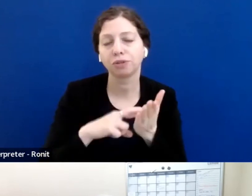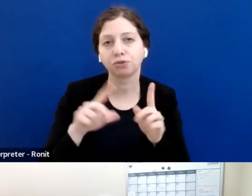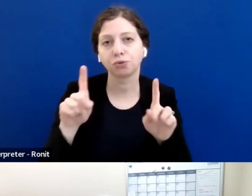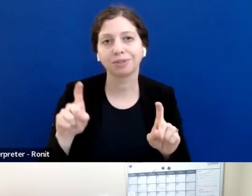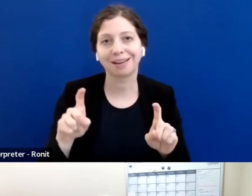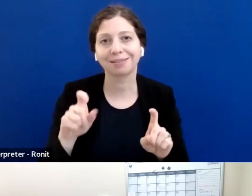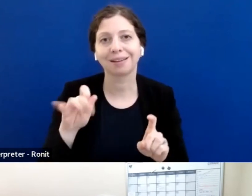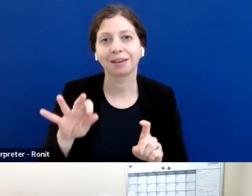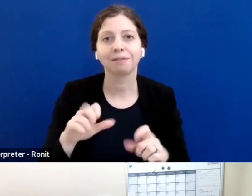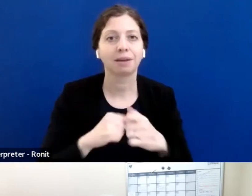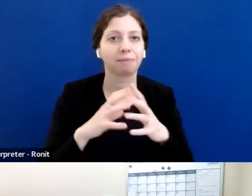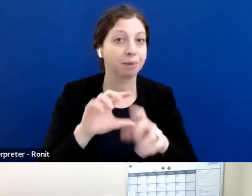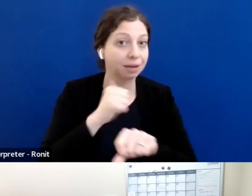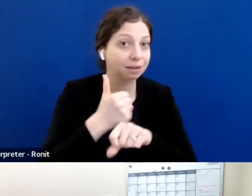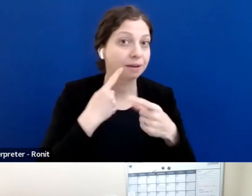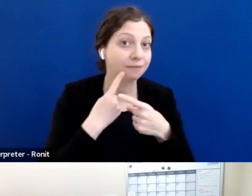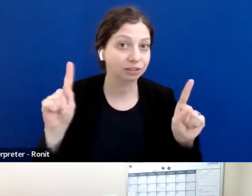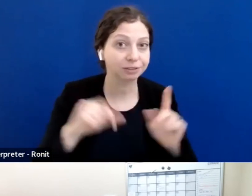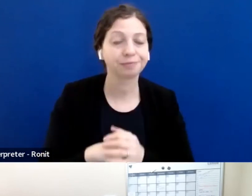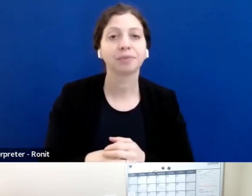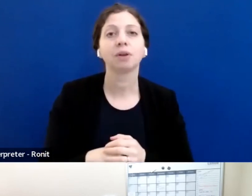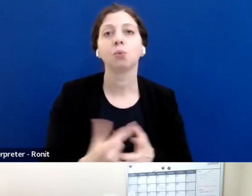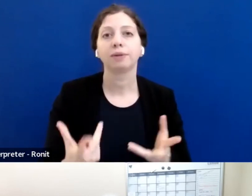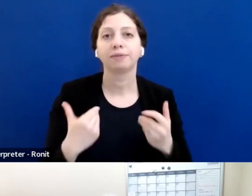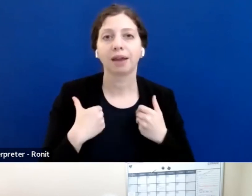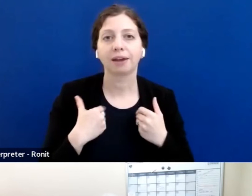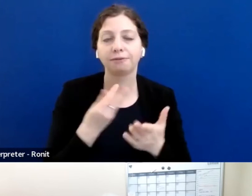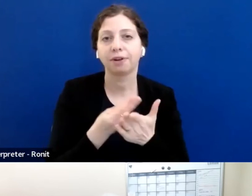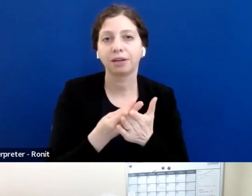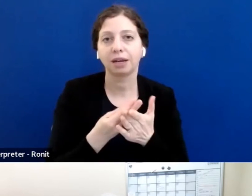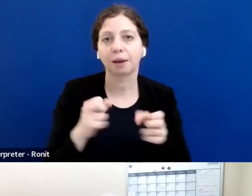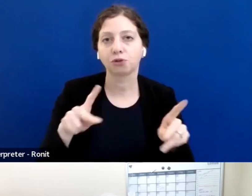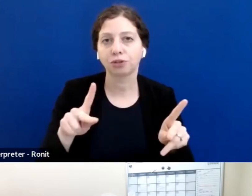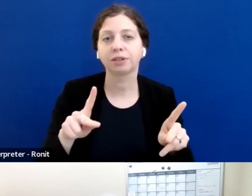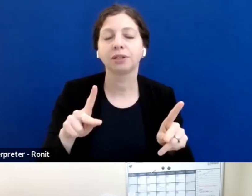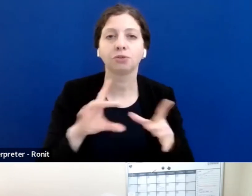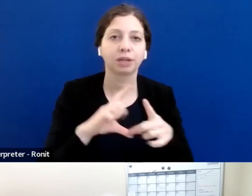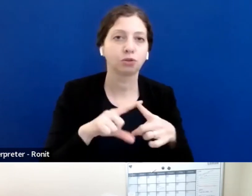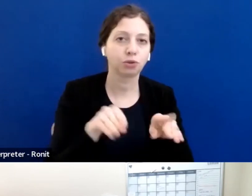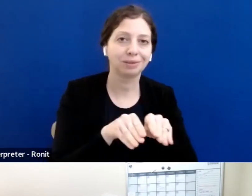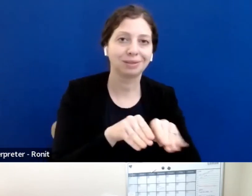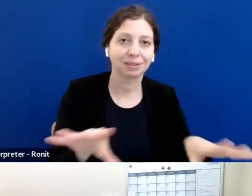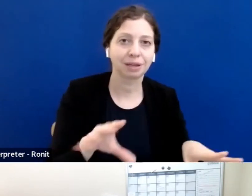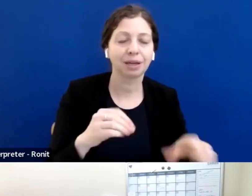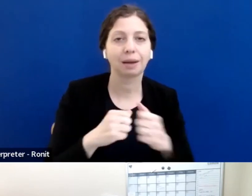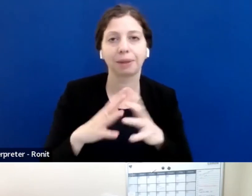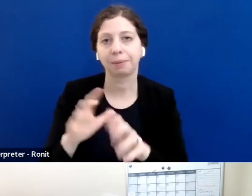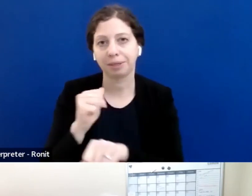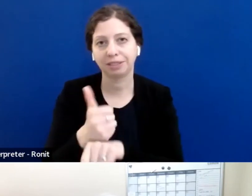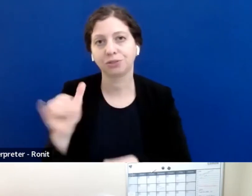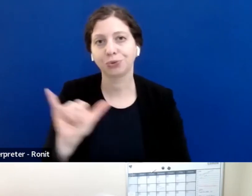an implementation is effective. So we've had funding opportunities related to dissemination and implementation as